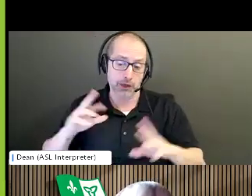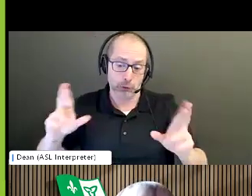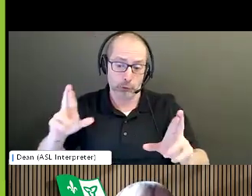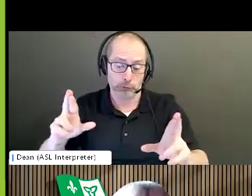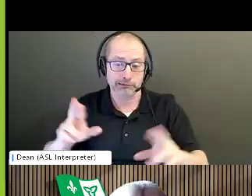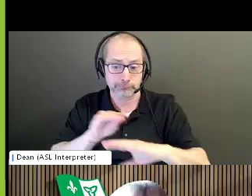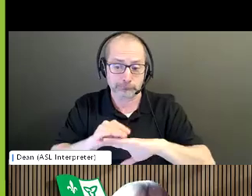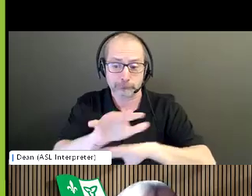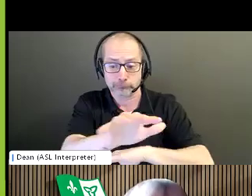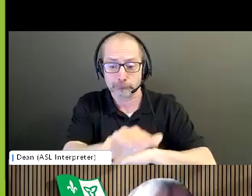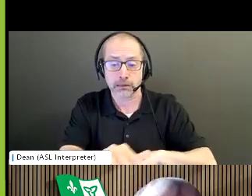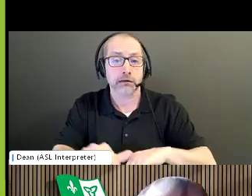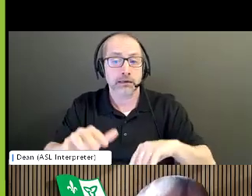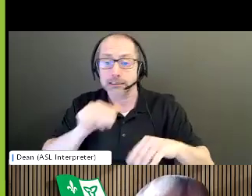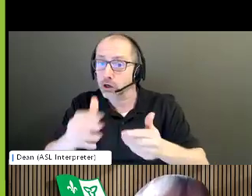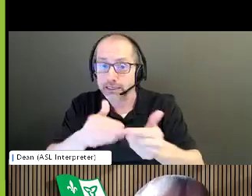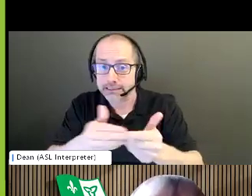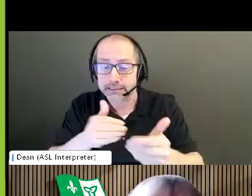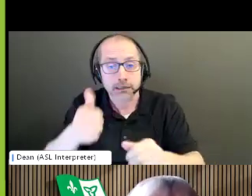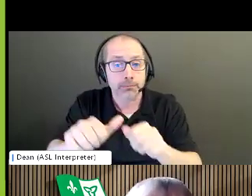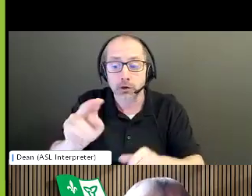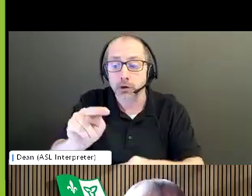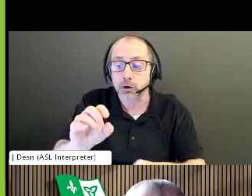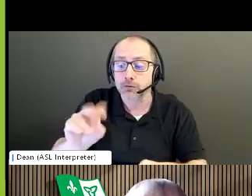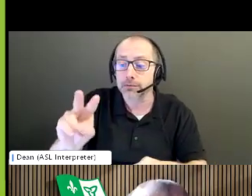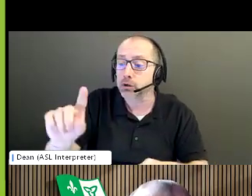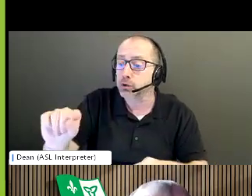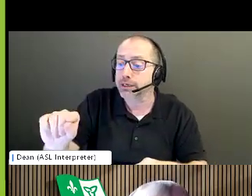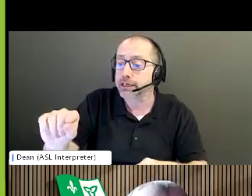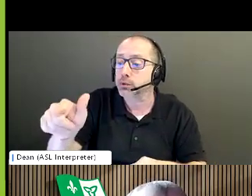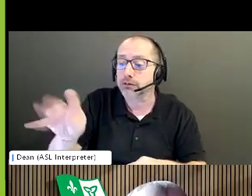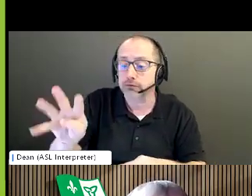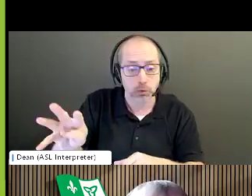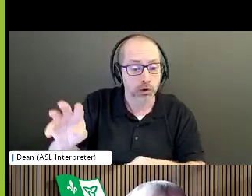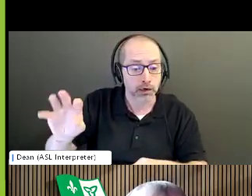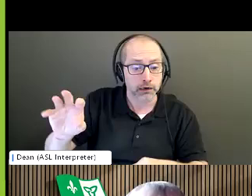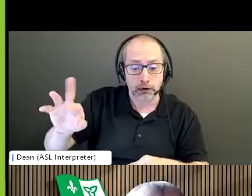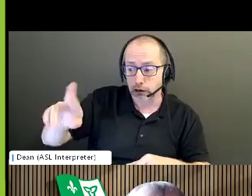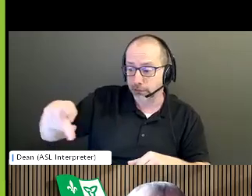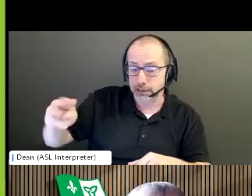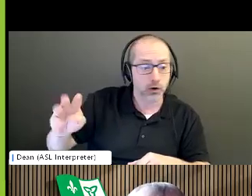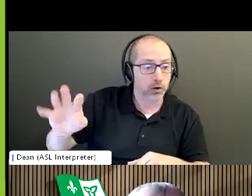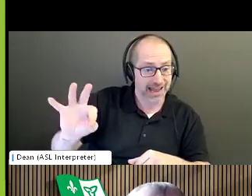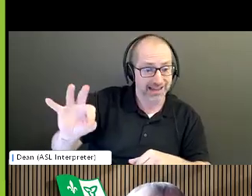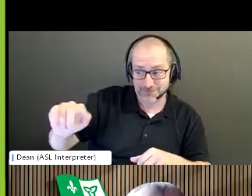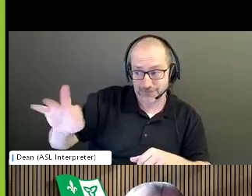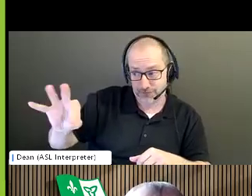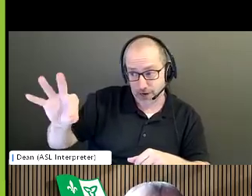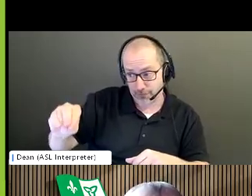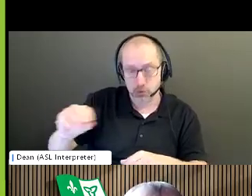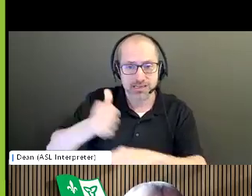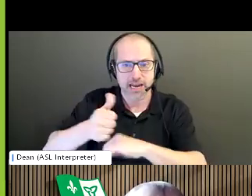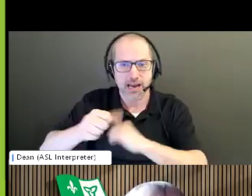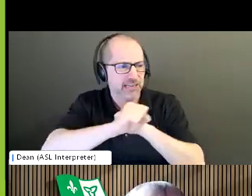easy. In November 2024, the FAFO, as part of its commitment to prevention, launched a campaign urging